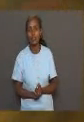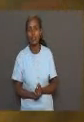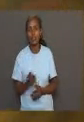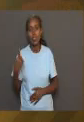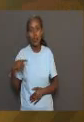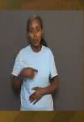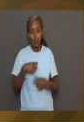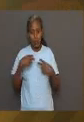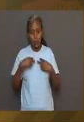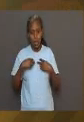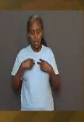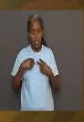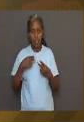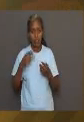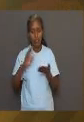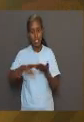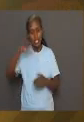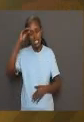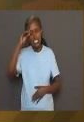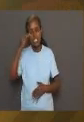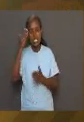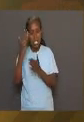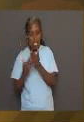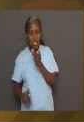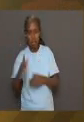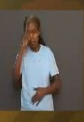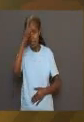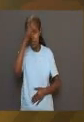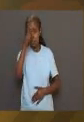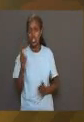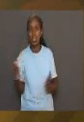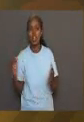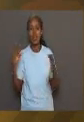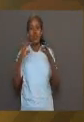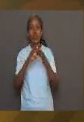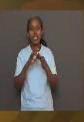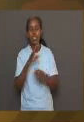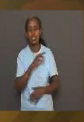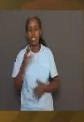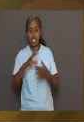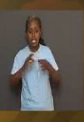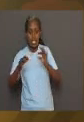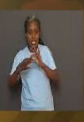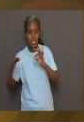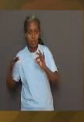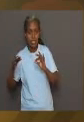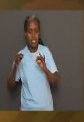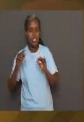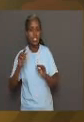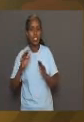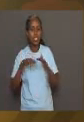We have already learned some logical connectives and statements in grade